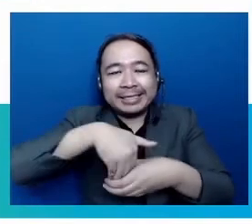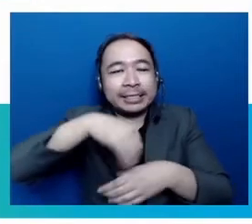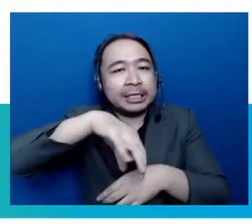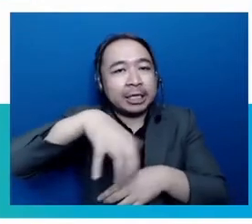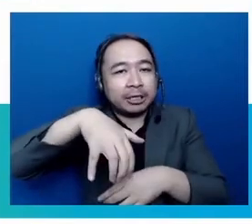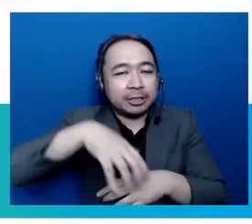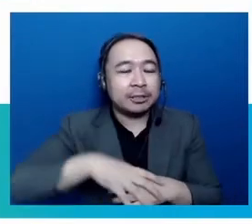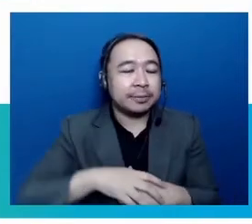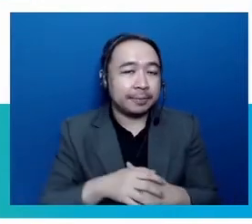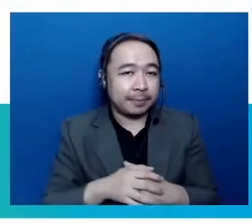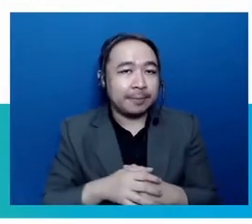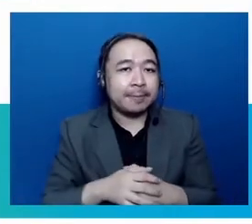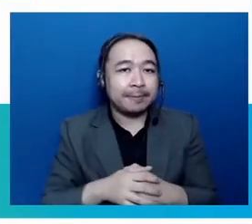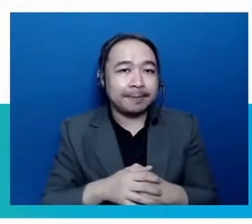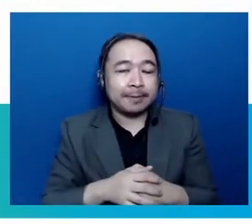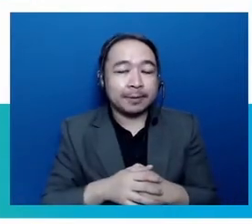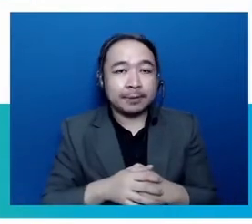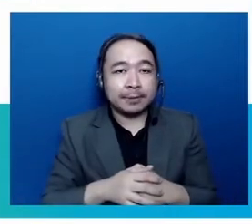Now, apart from that,